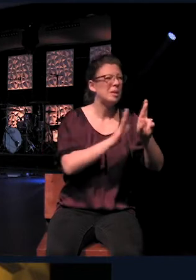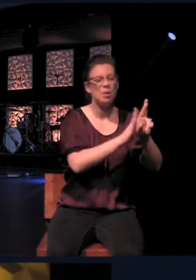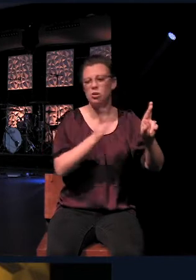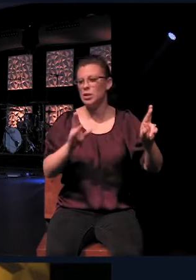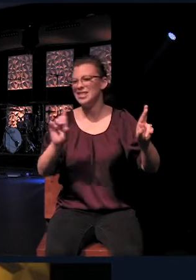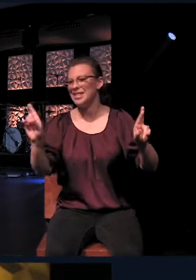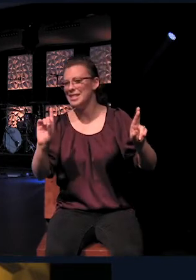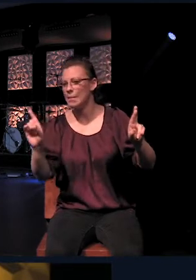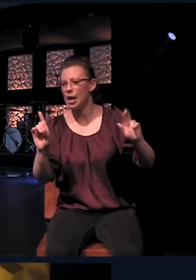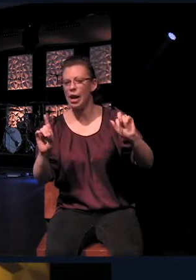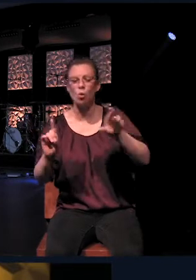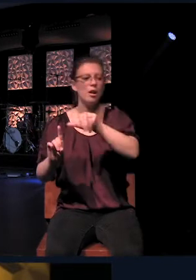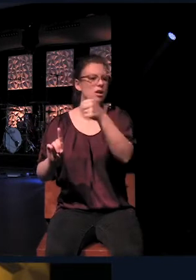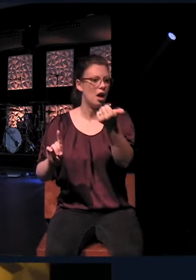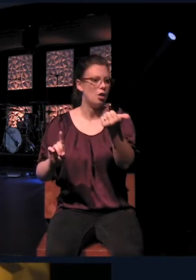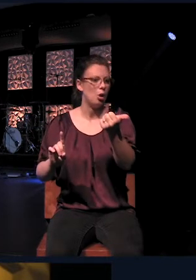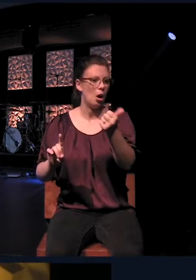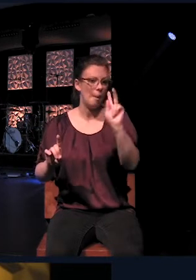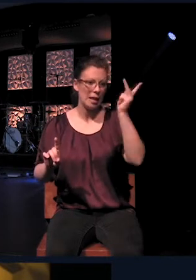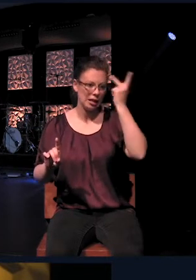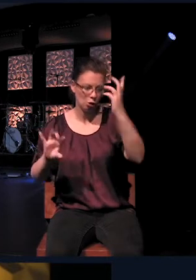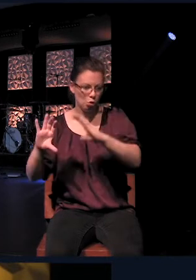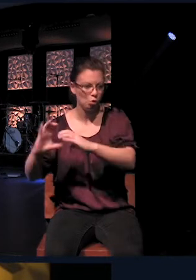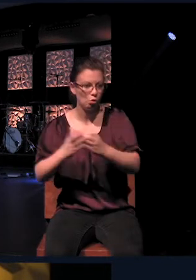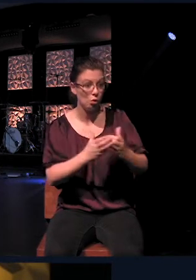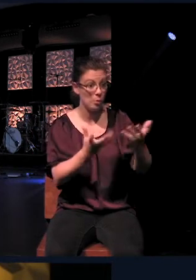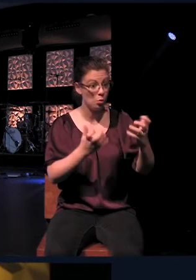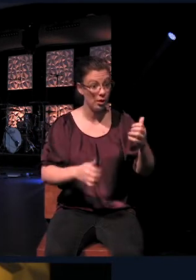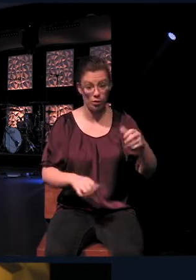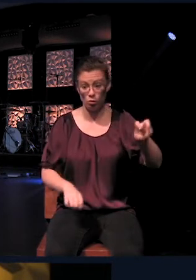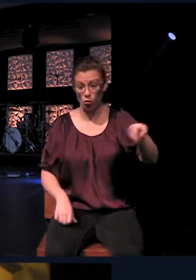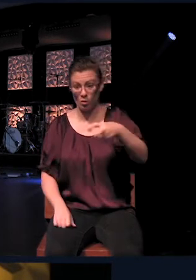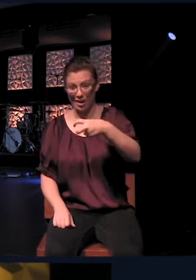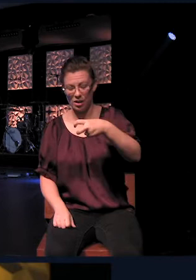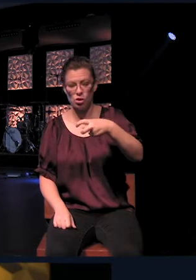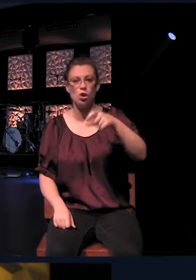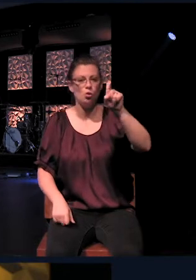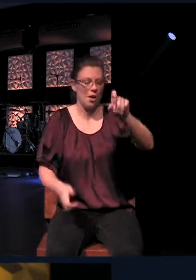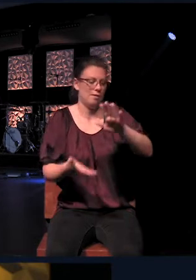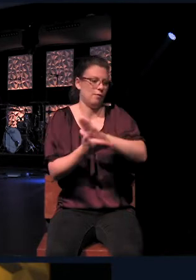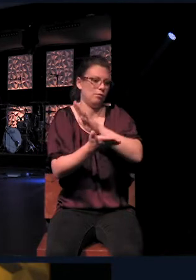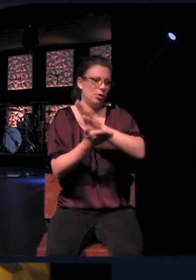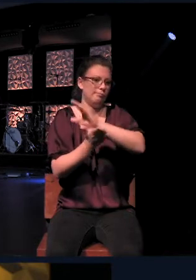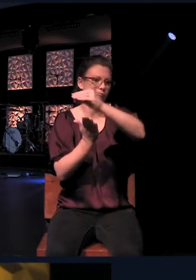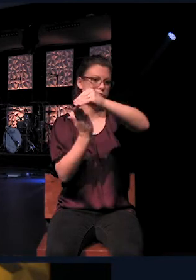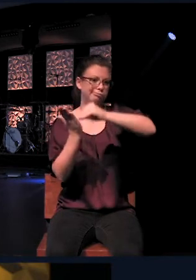here. Also, you can register online, and you can go to, I believe it's